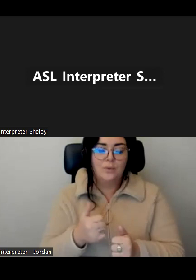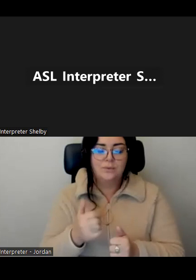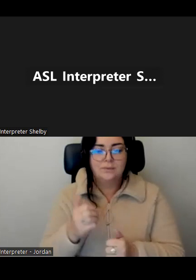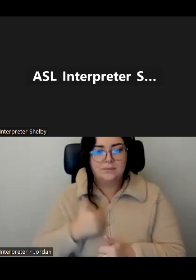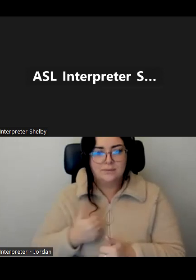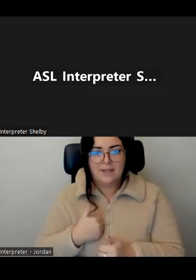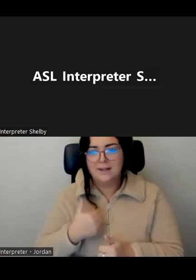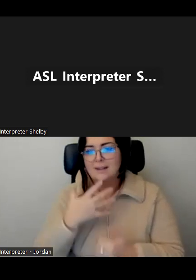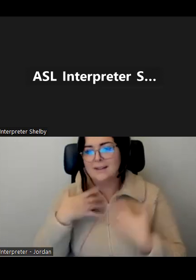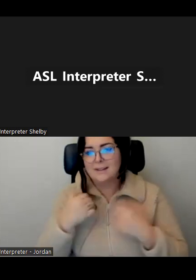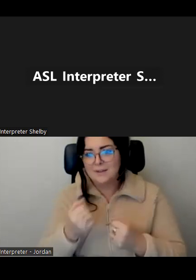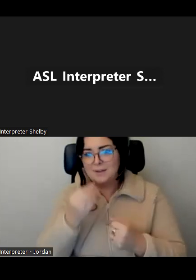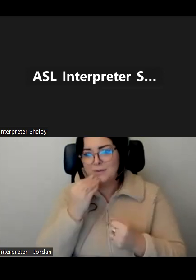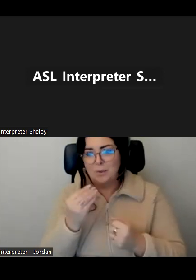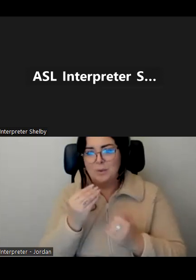than done.